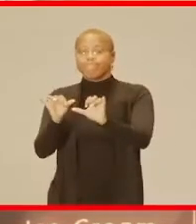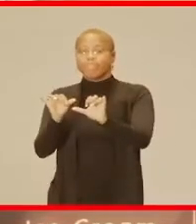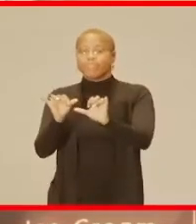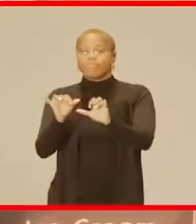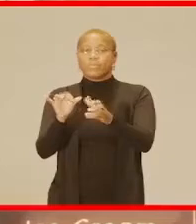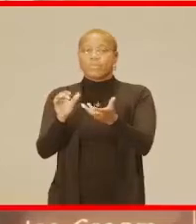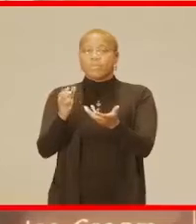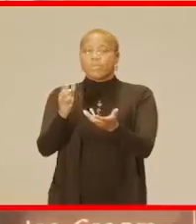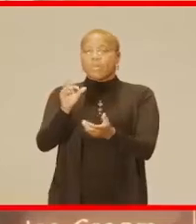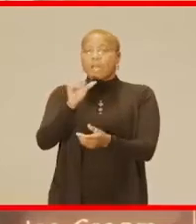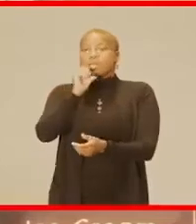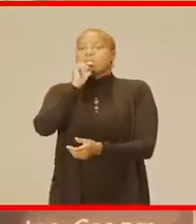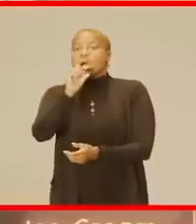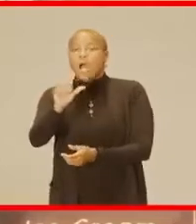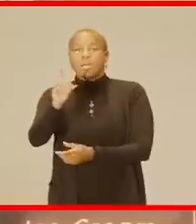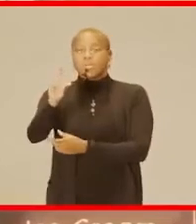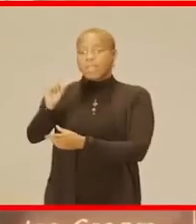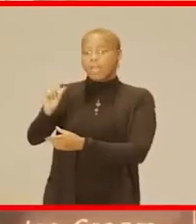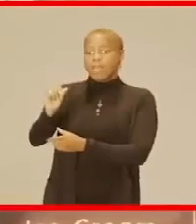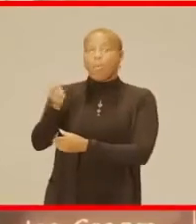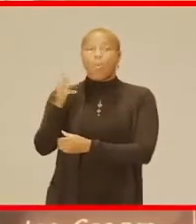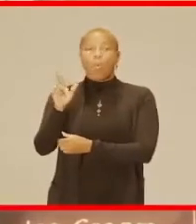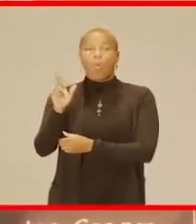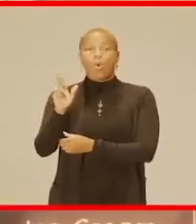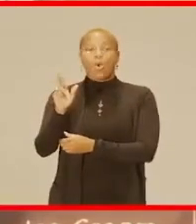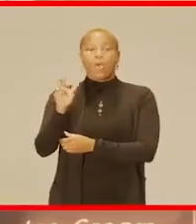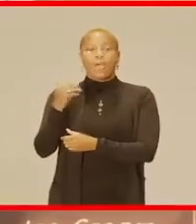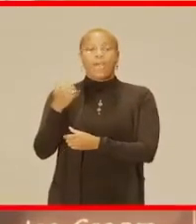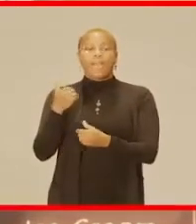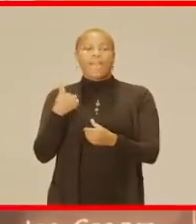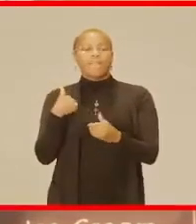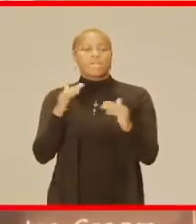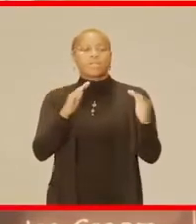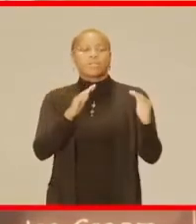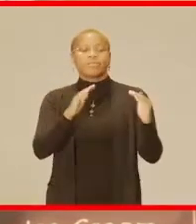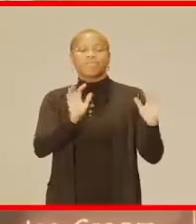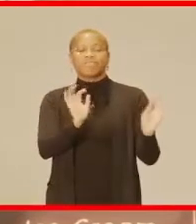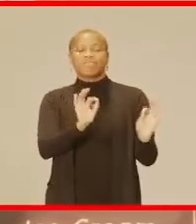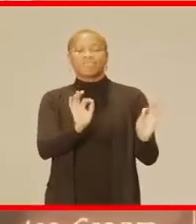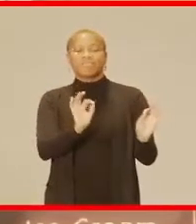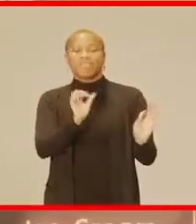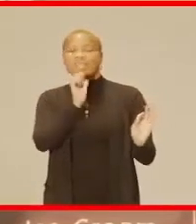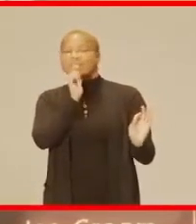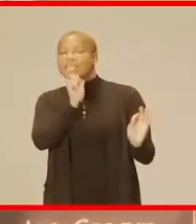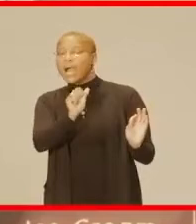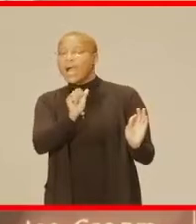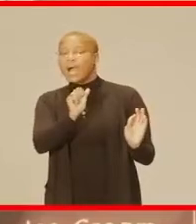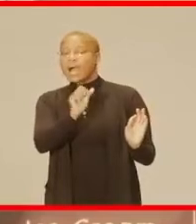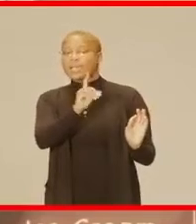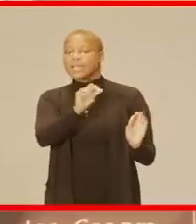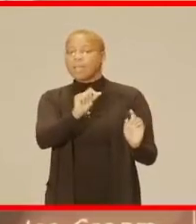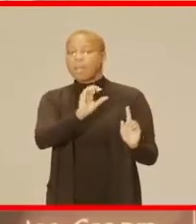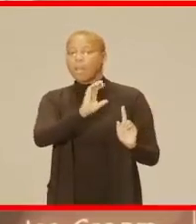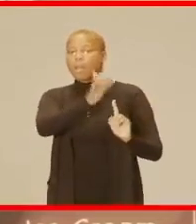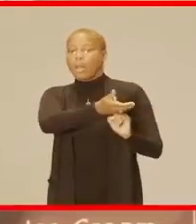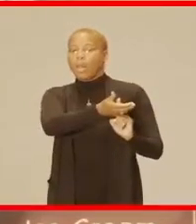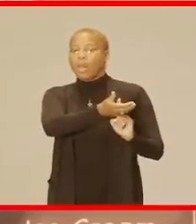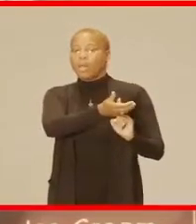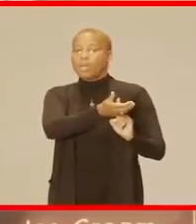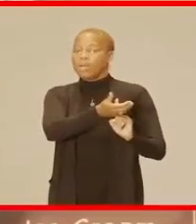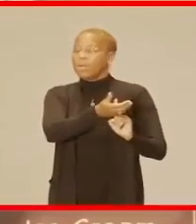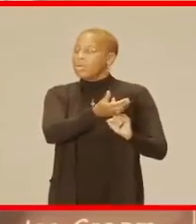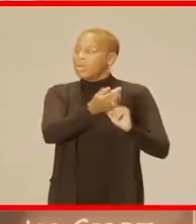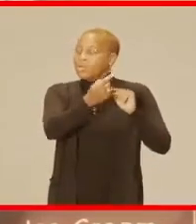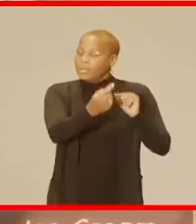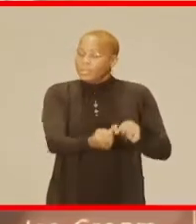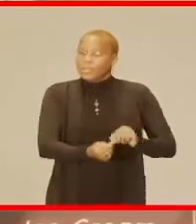non-disabled or having a lesser form of your disability in order to hide that shame can take a toll on your